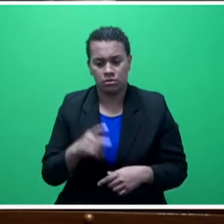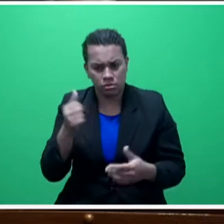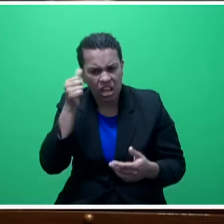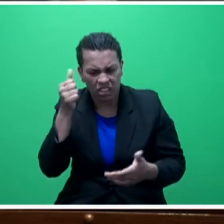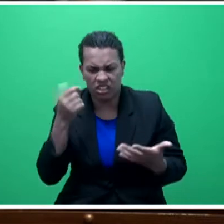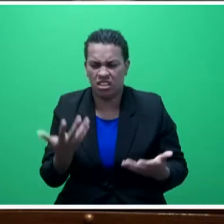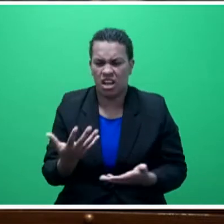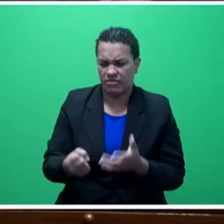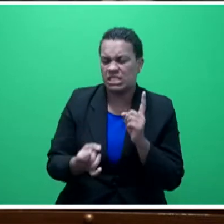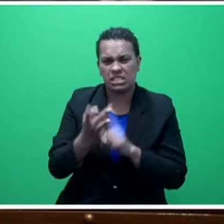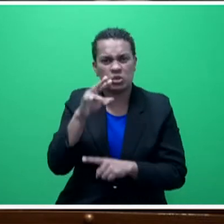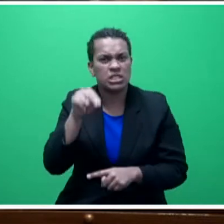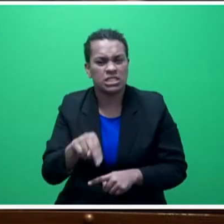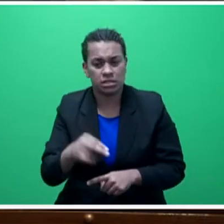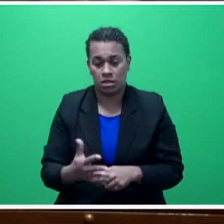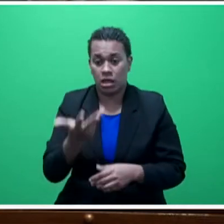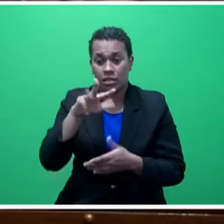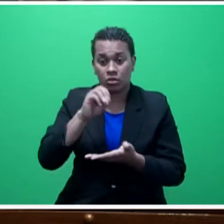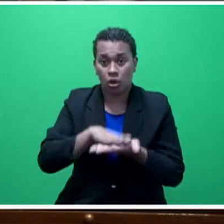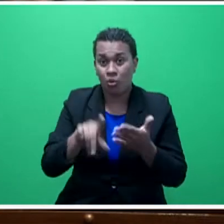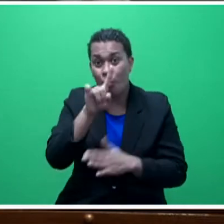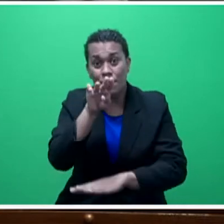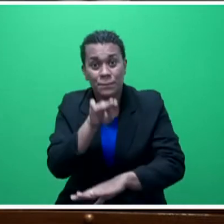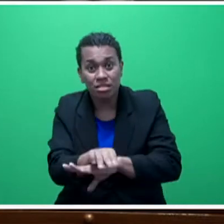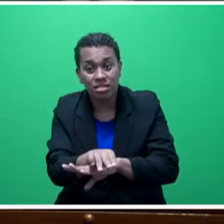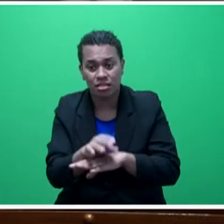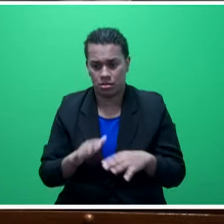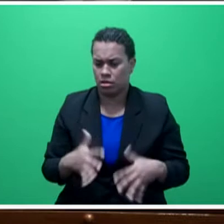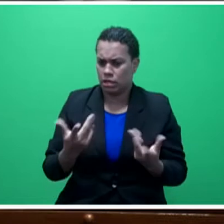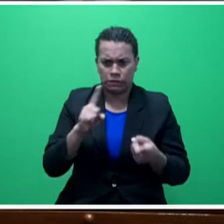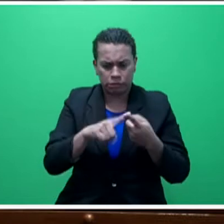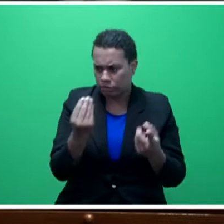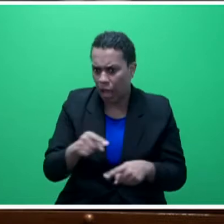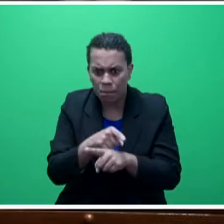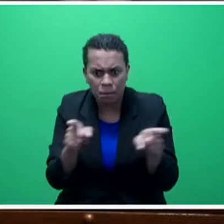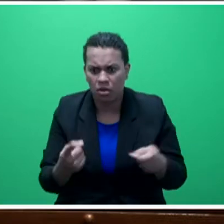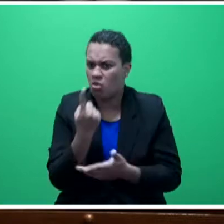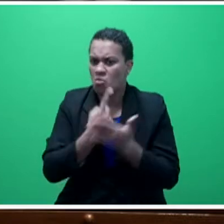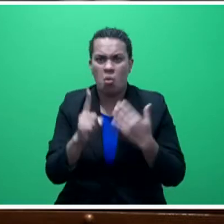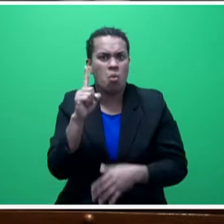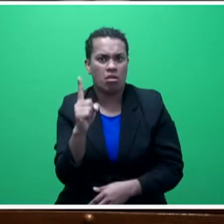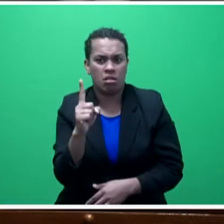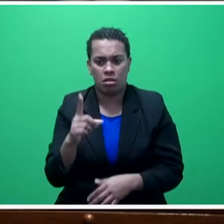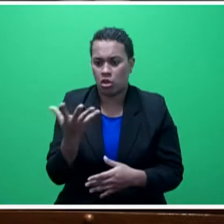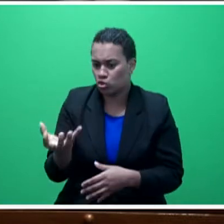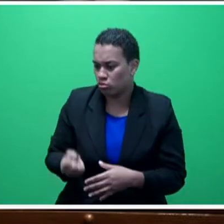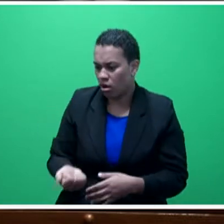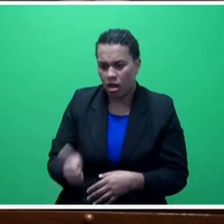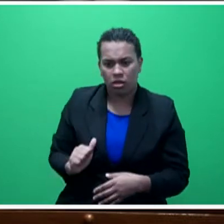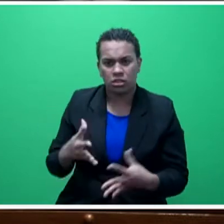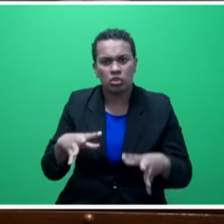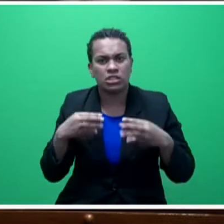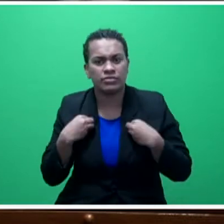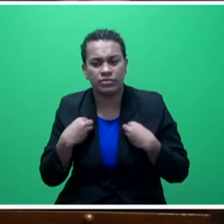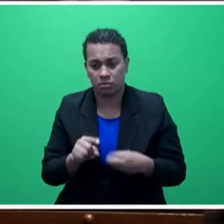The $90 per head allowance per month is also the only source of financial support to some, as they are not in a position to support themselves due